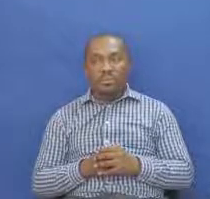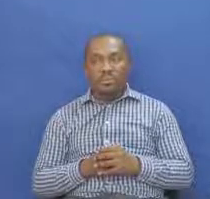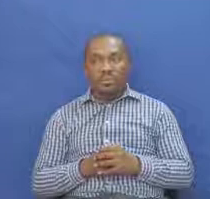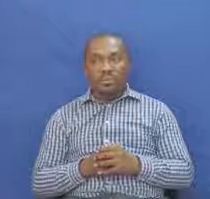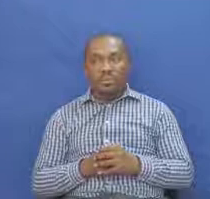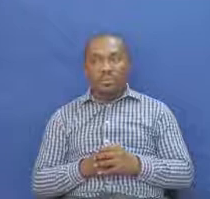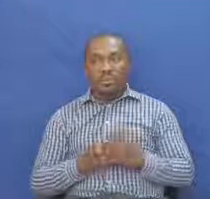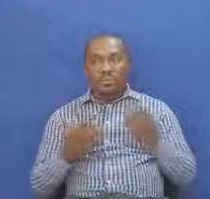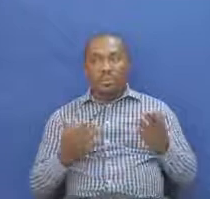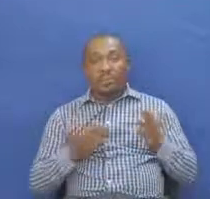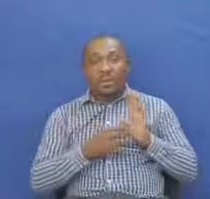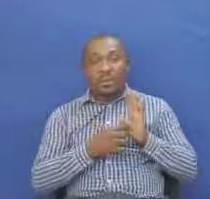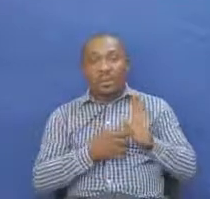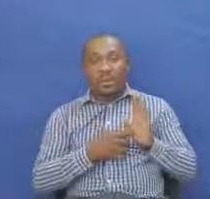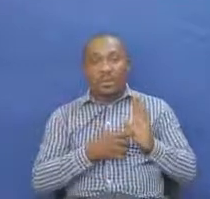For example,